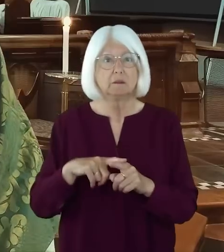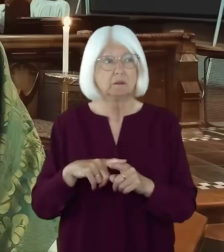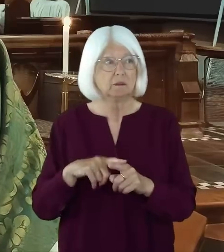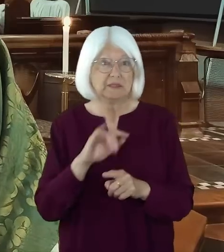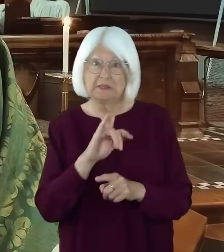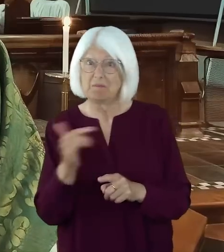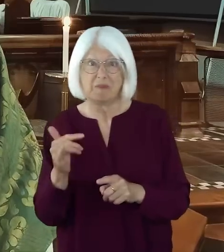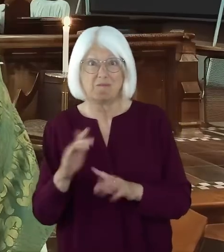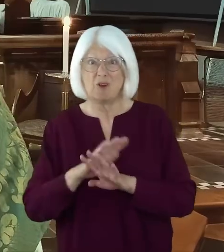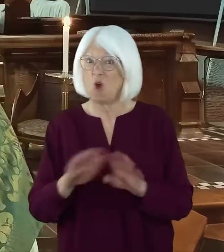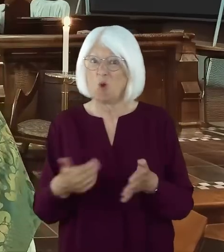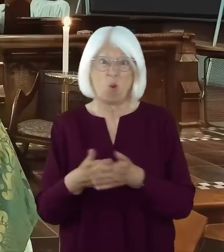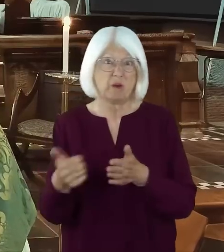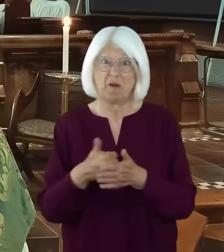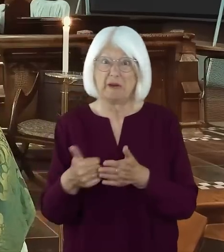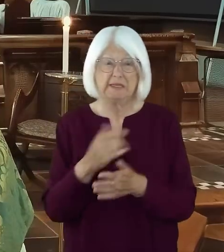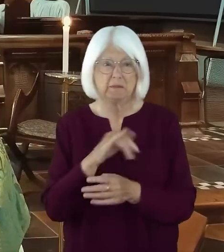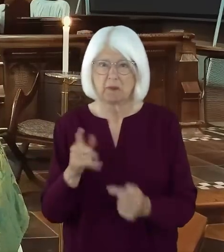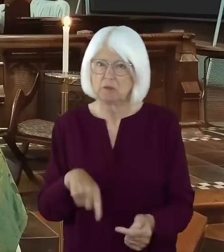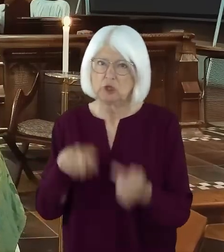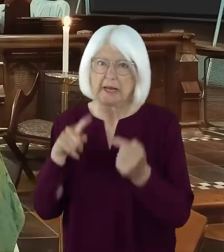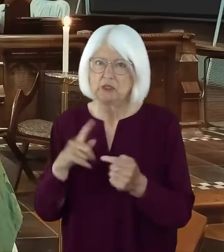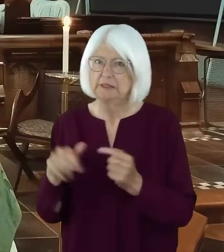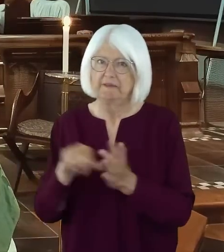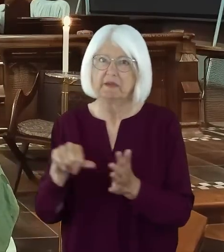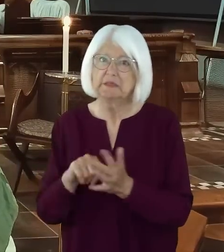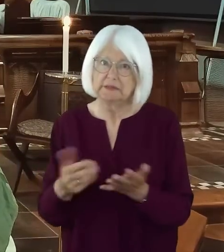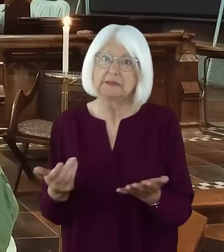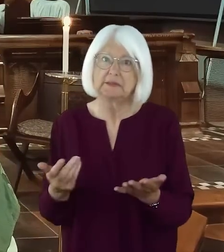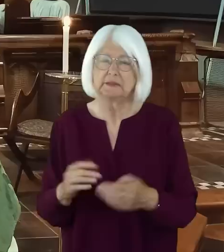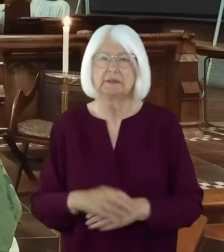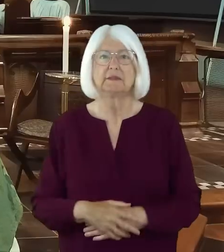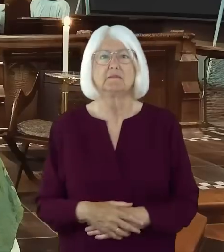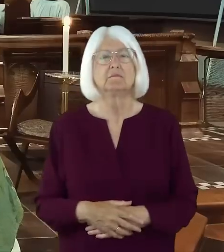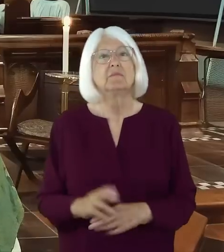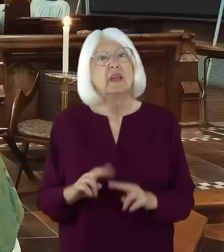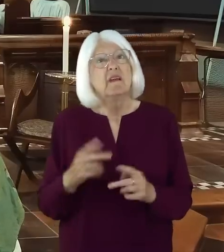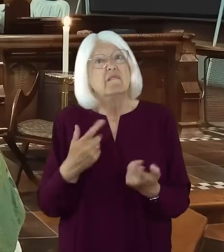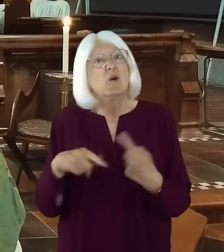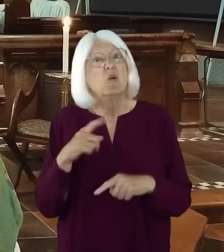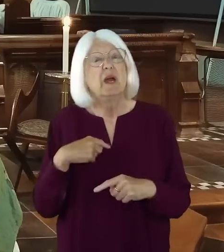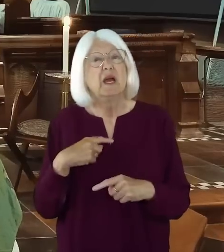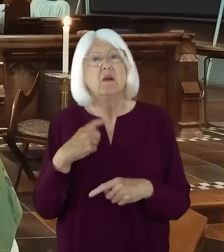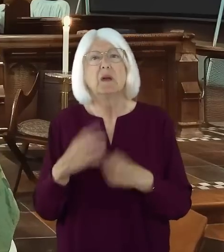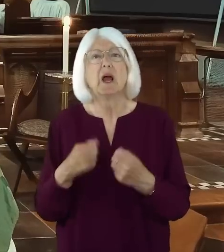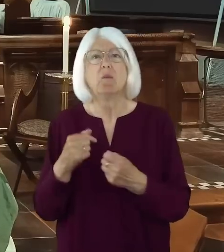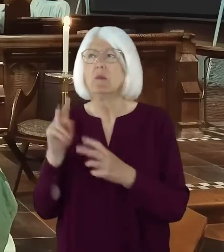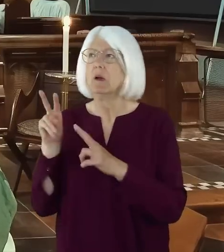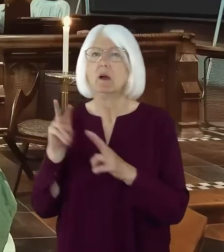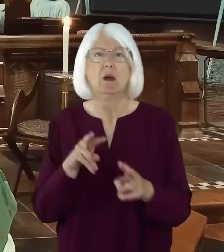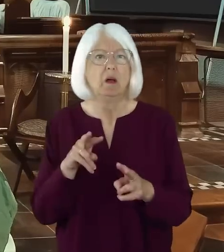our societies and our world are challenging and difficult. And if we become distracted by